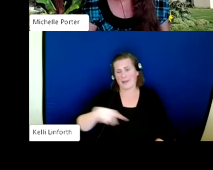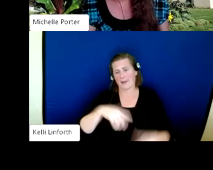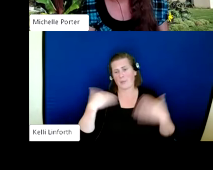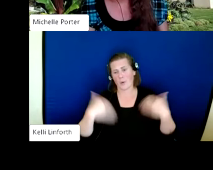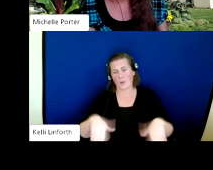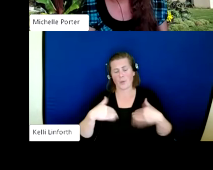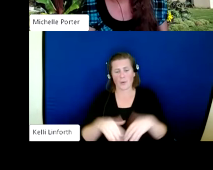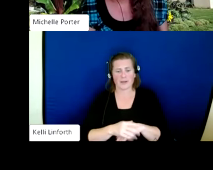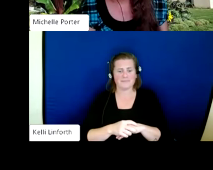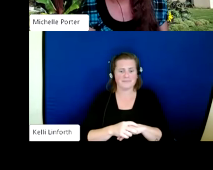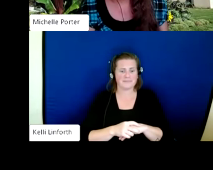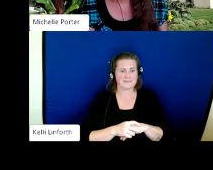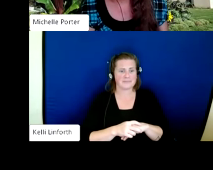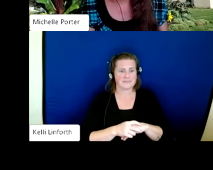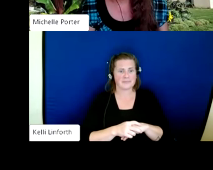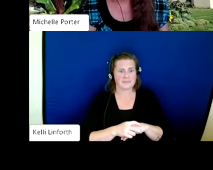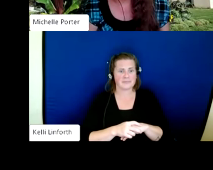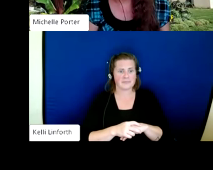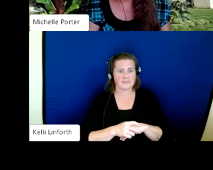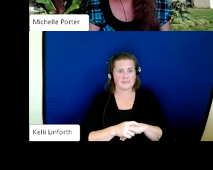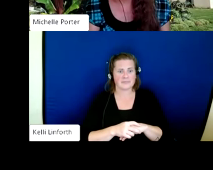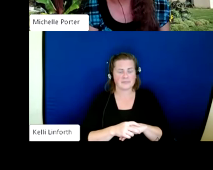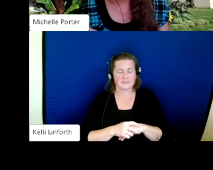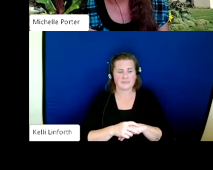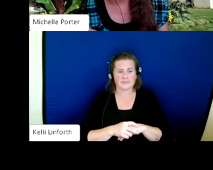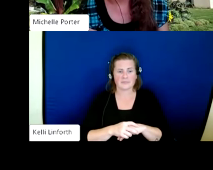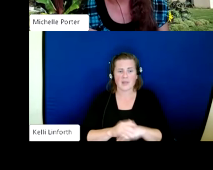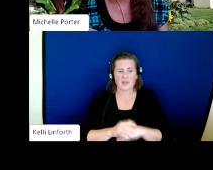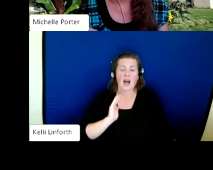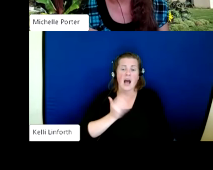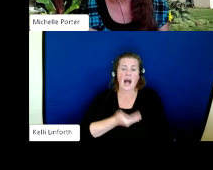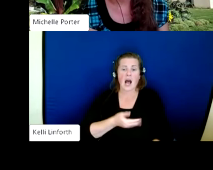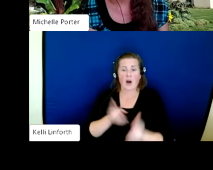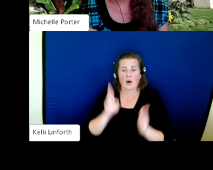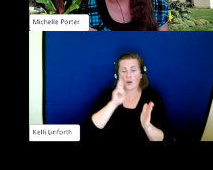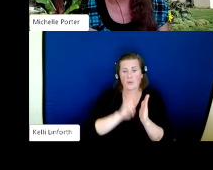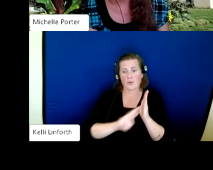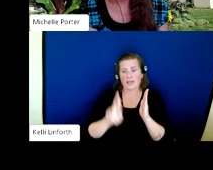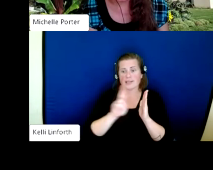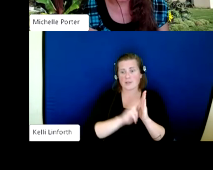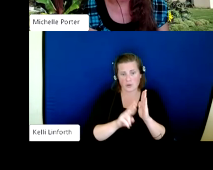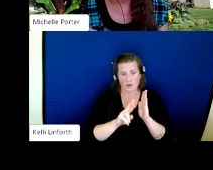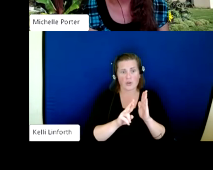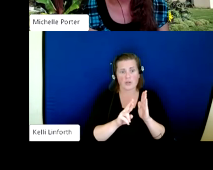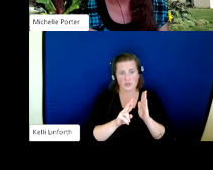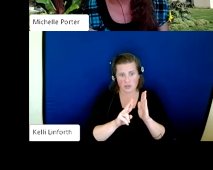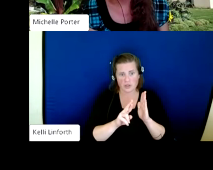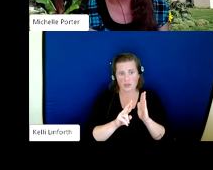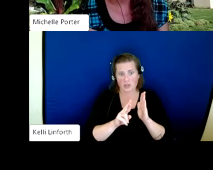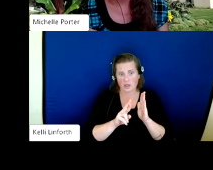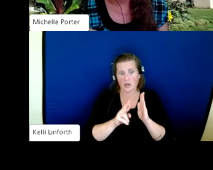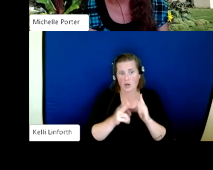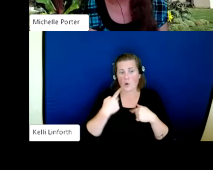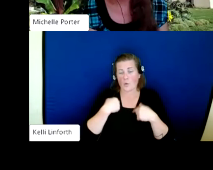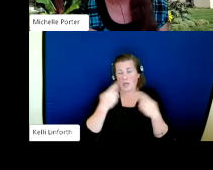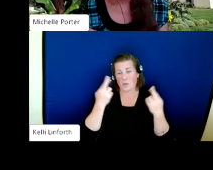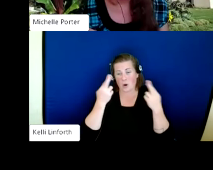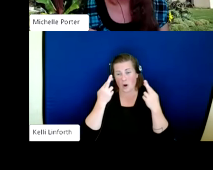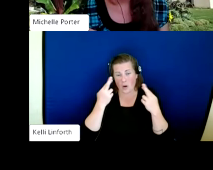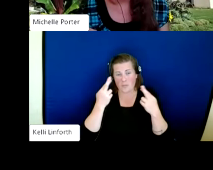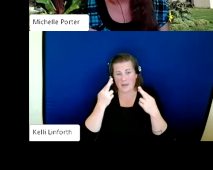Also, part of this research is we wanted to see whether it actually had the effects that we thought on internalized